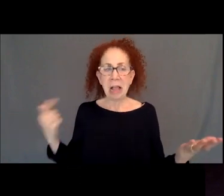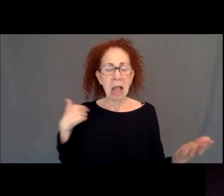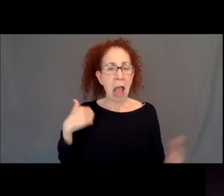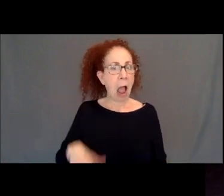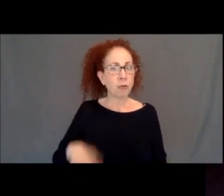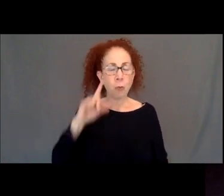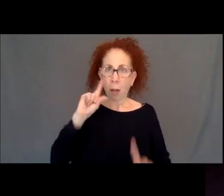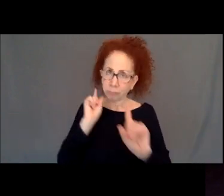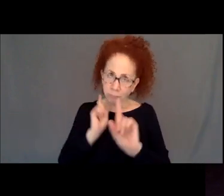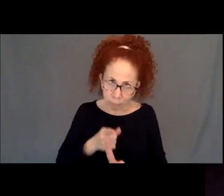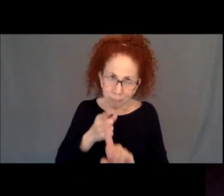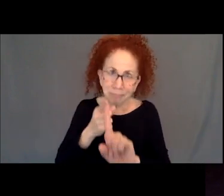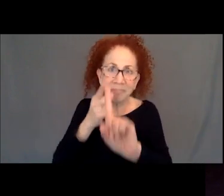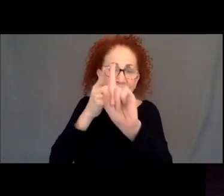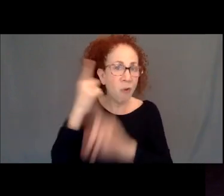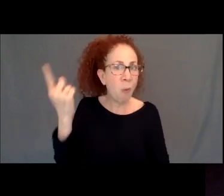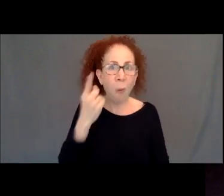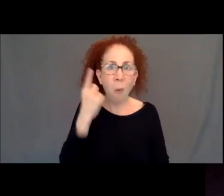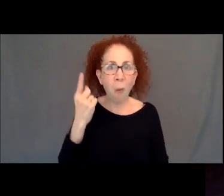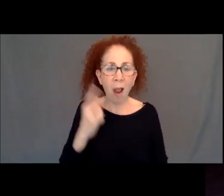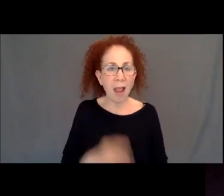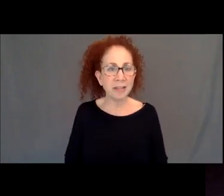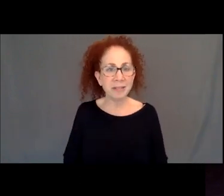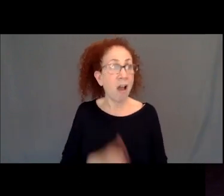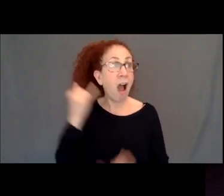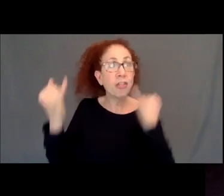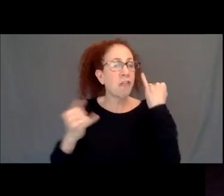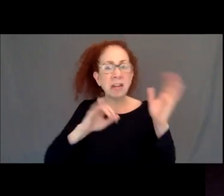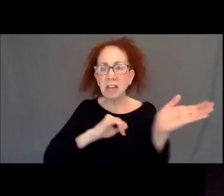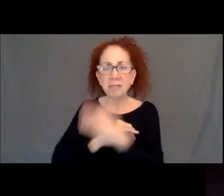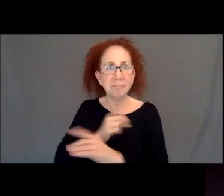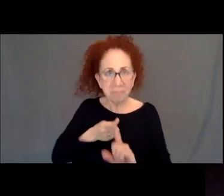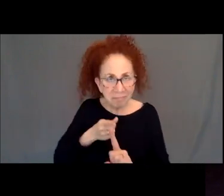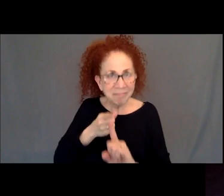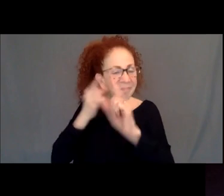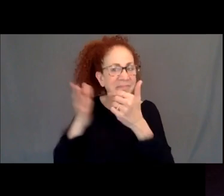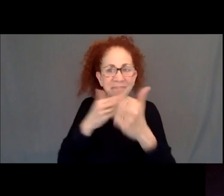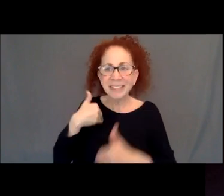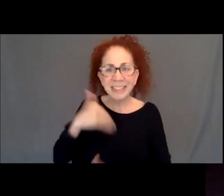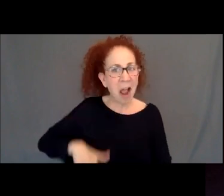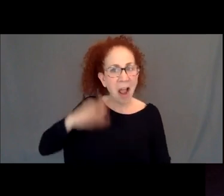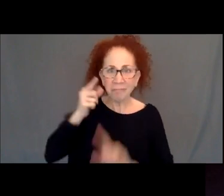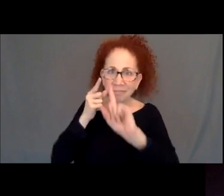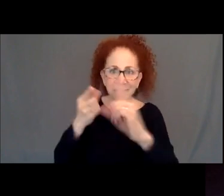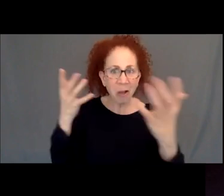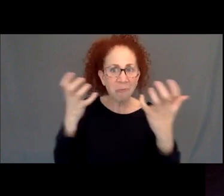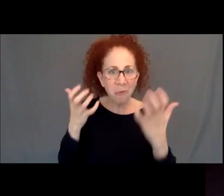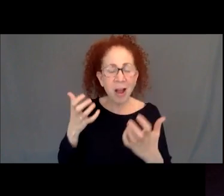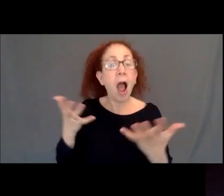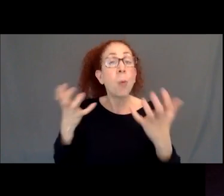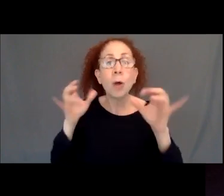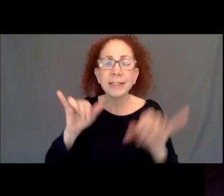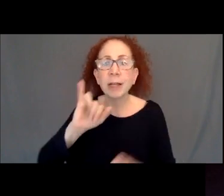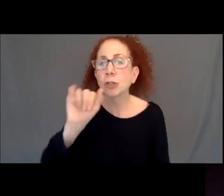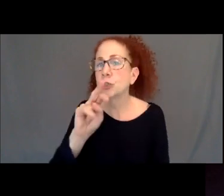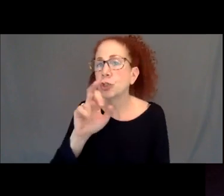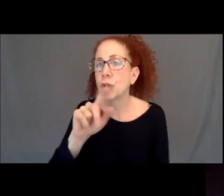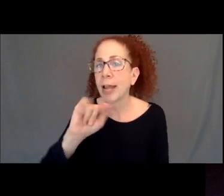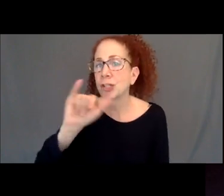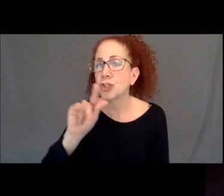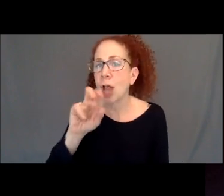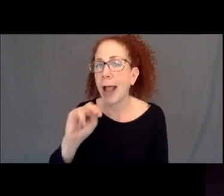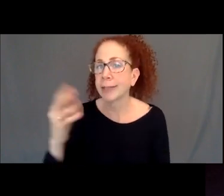to do anything other than perform. Even at that age, I always knew. And I wanted to be like Janet Jackson.